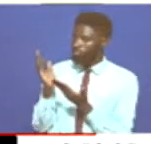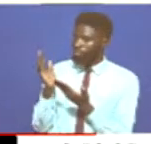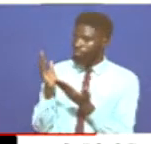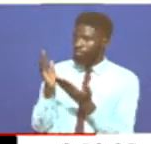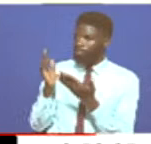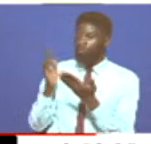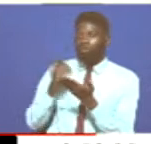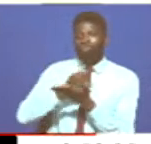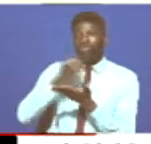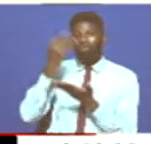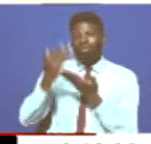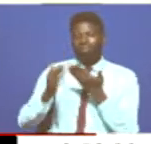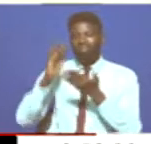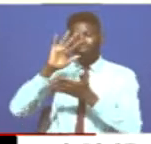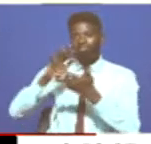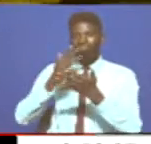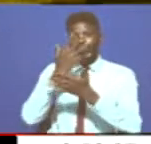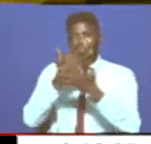weekend sports diary.